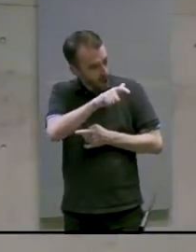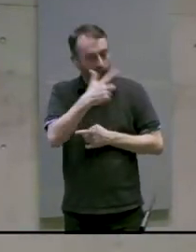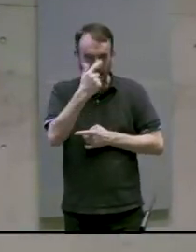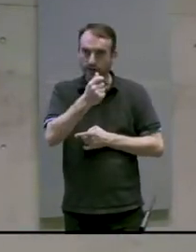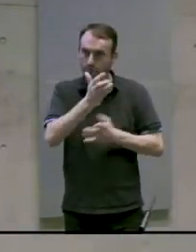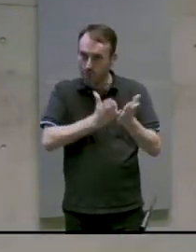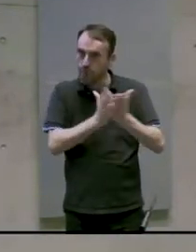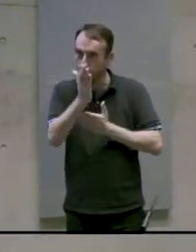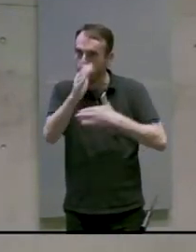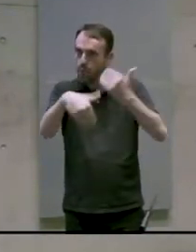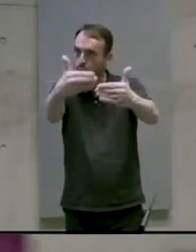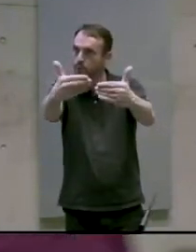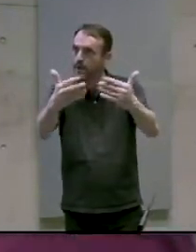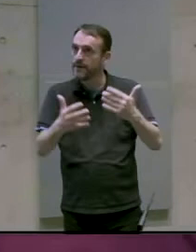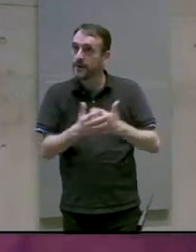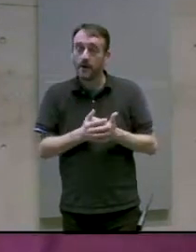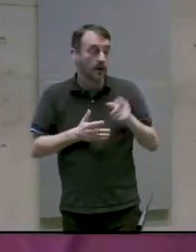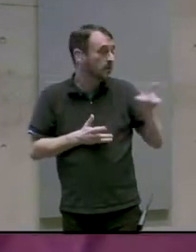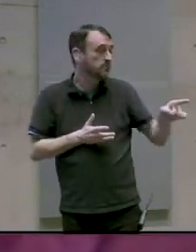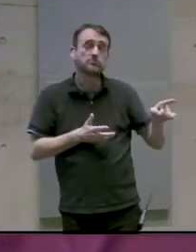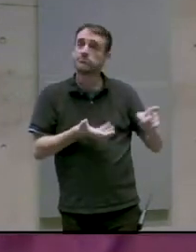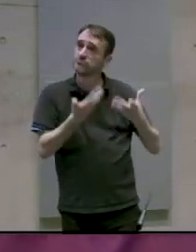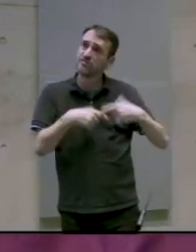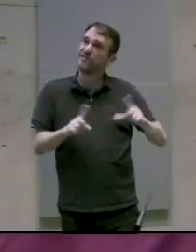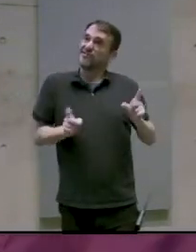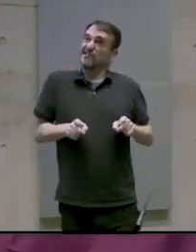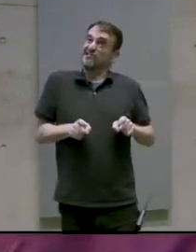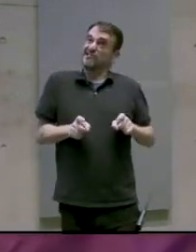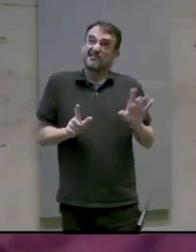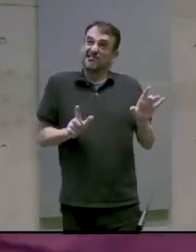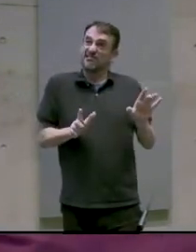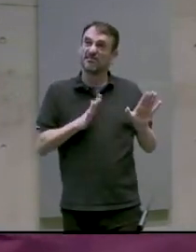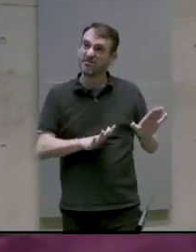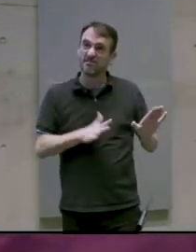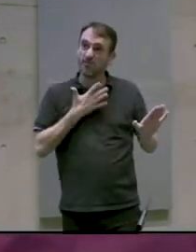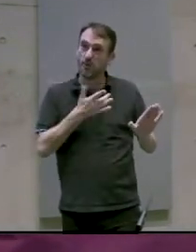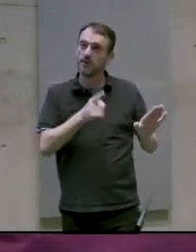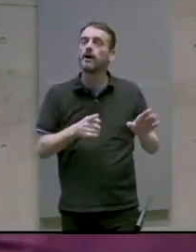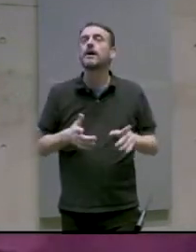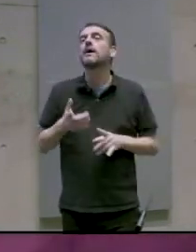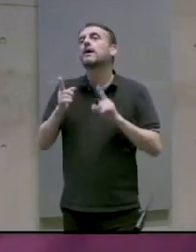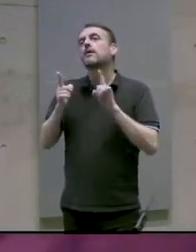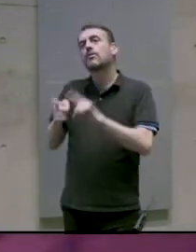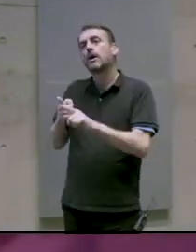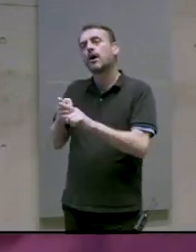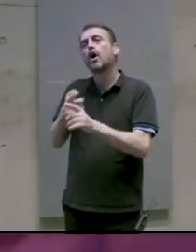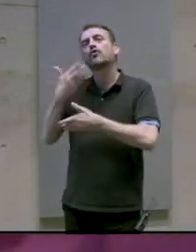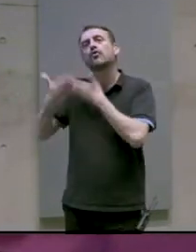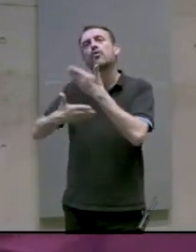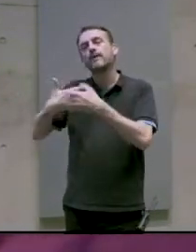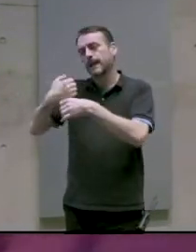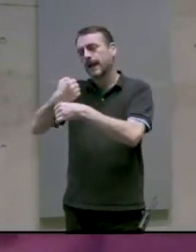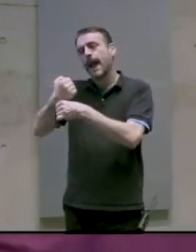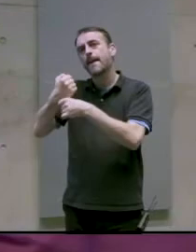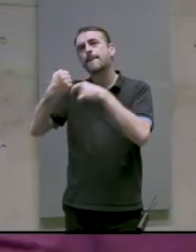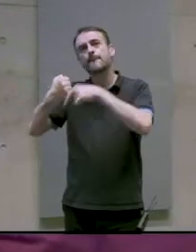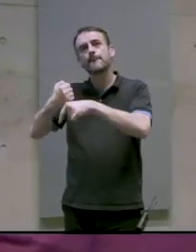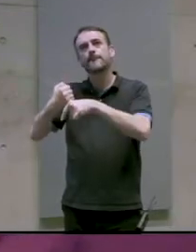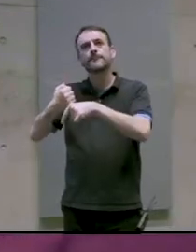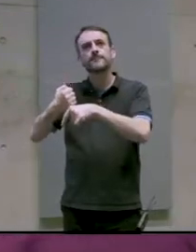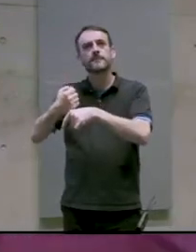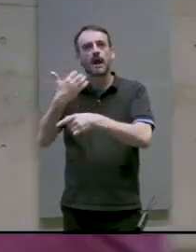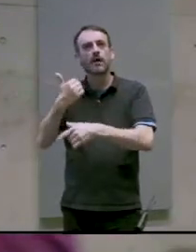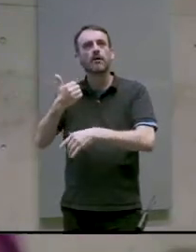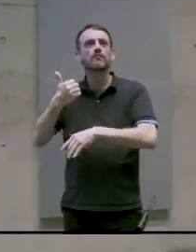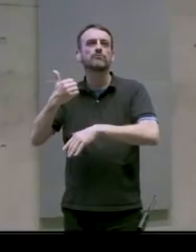Otherwise, you'll just get stuck. And there is a fundamental problem that when you're playing story games, you kind of want to get to